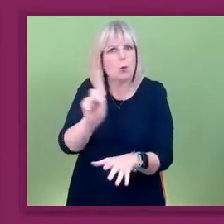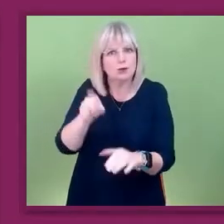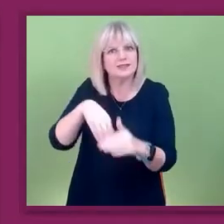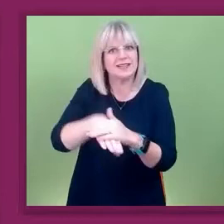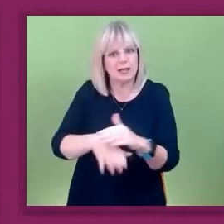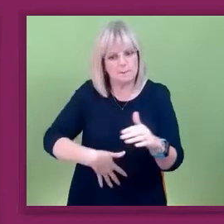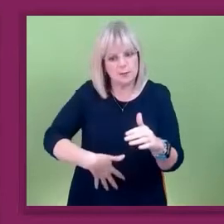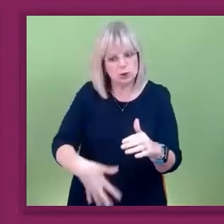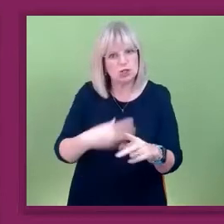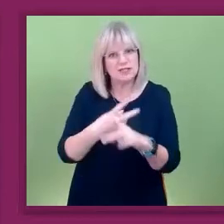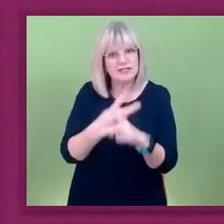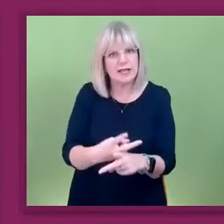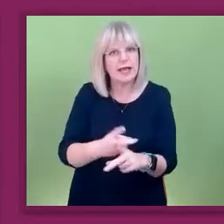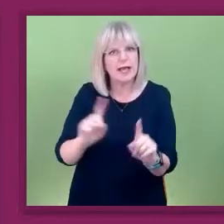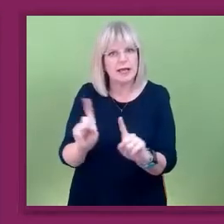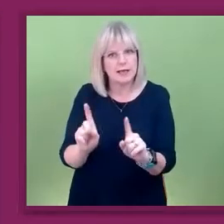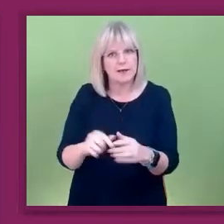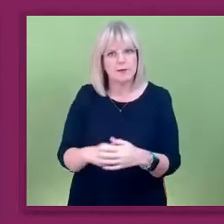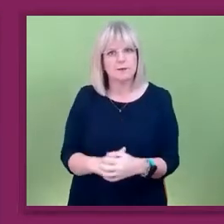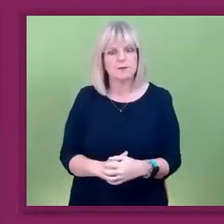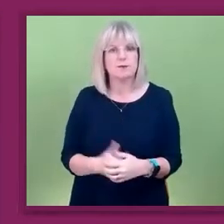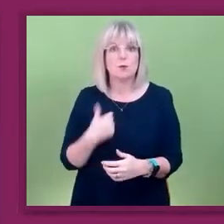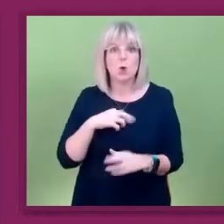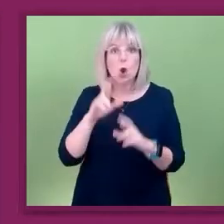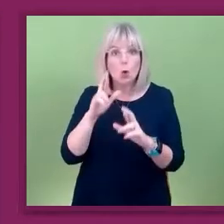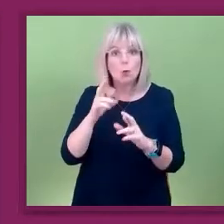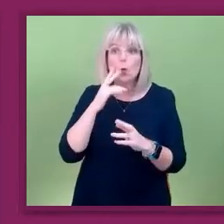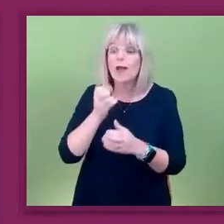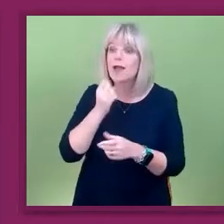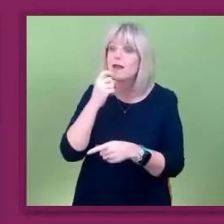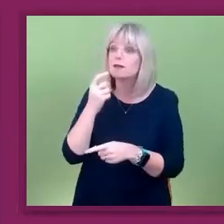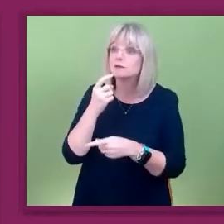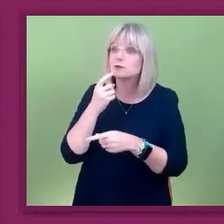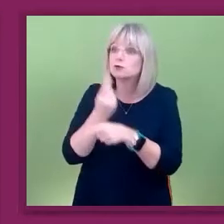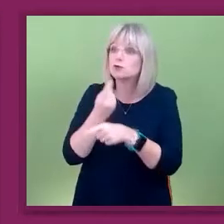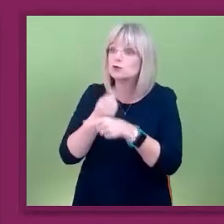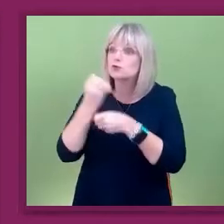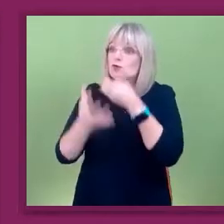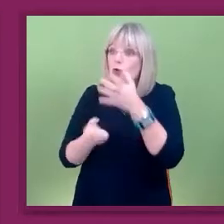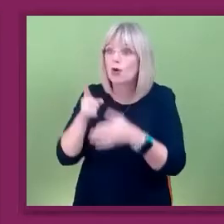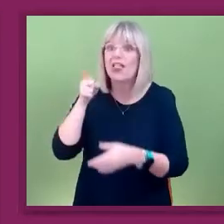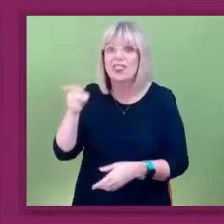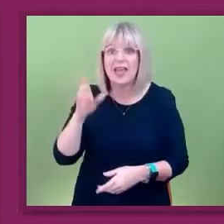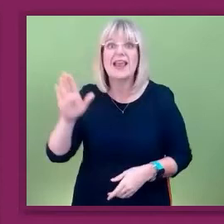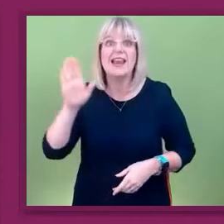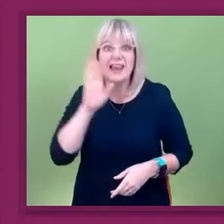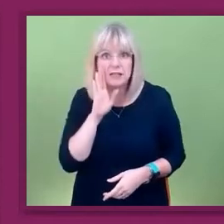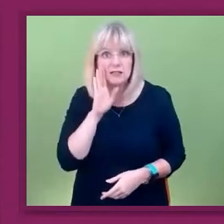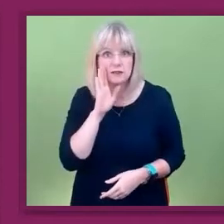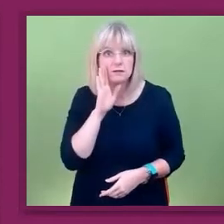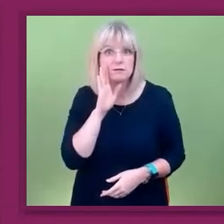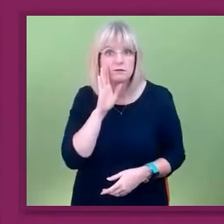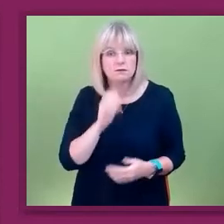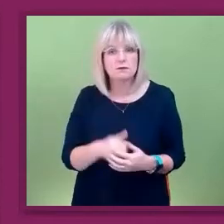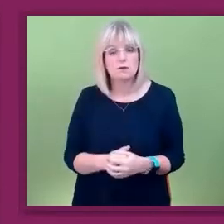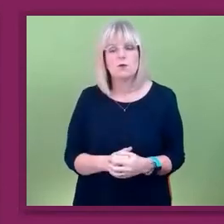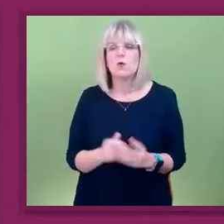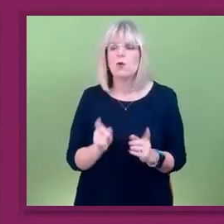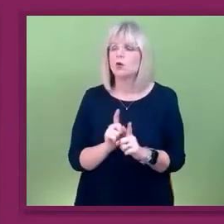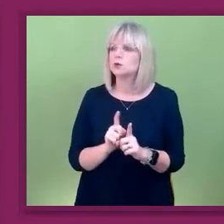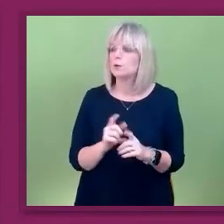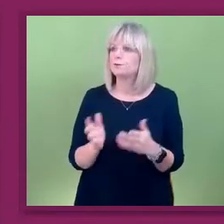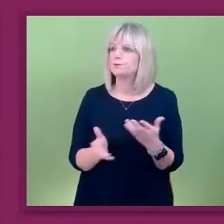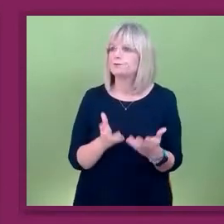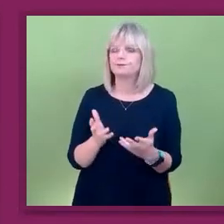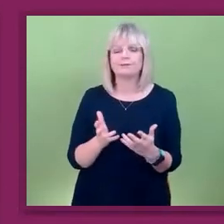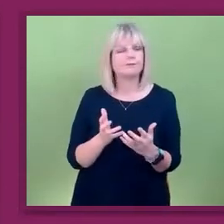We're hoping that when we speak, we are listened to, and that also we start to what I would call trust healthcare services.